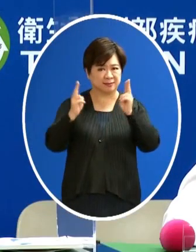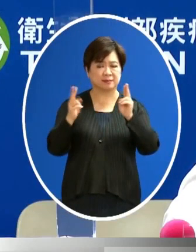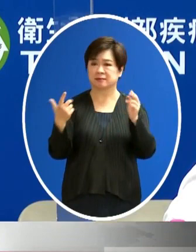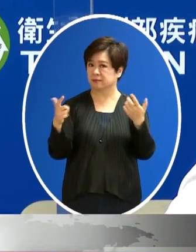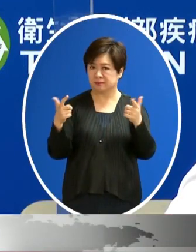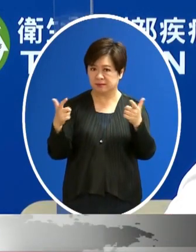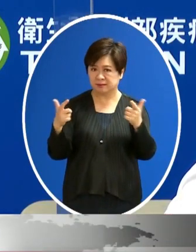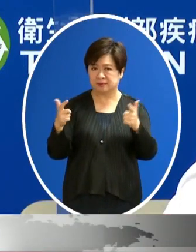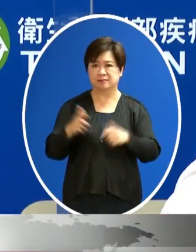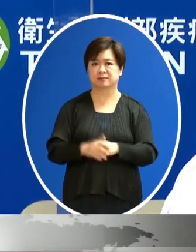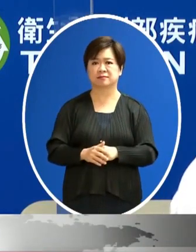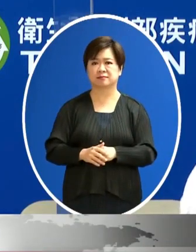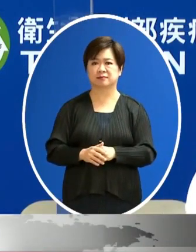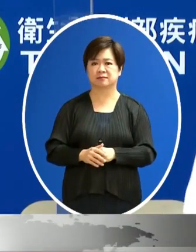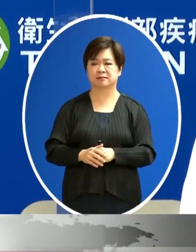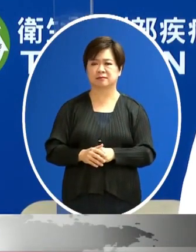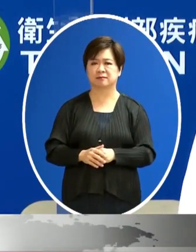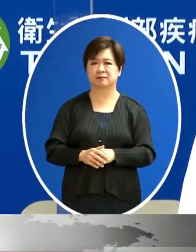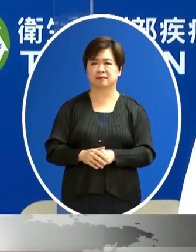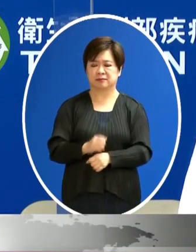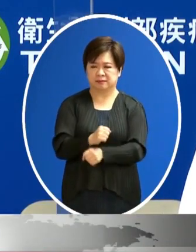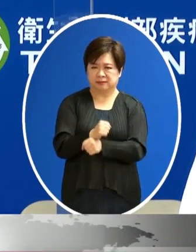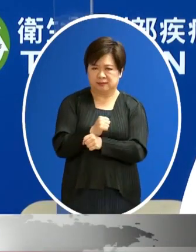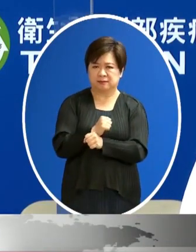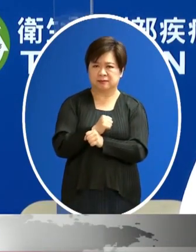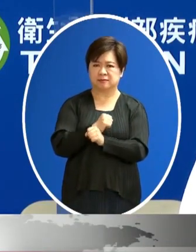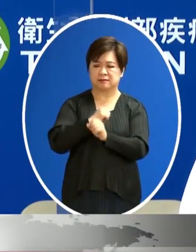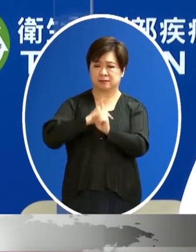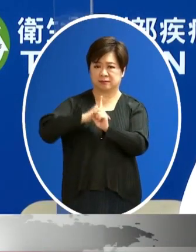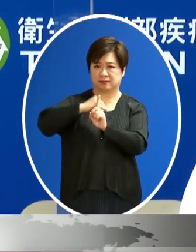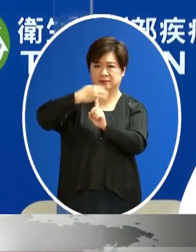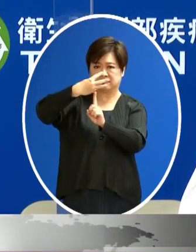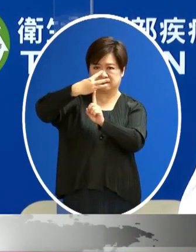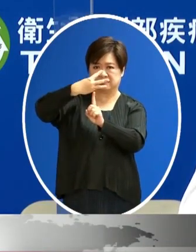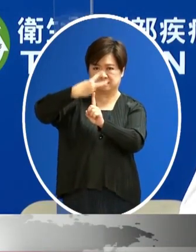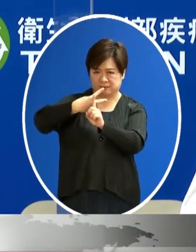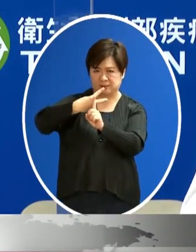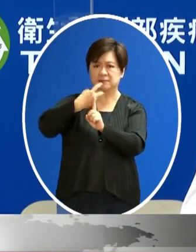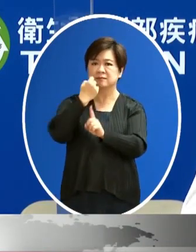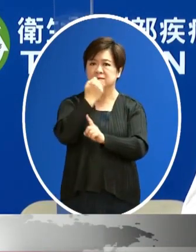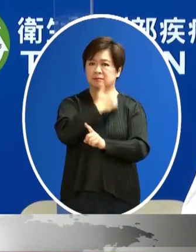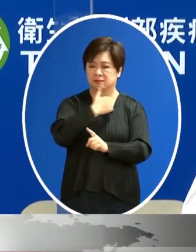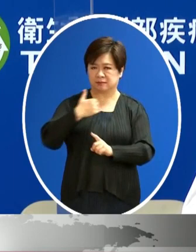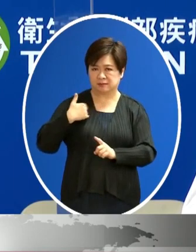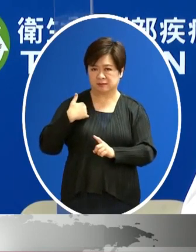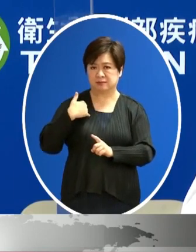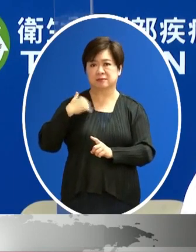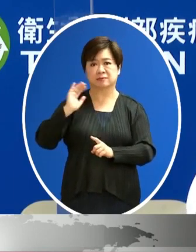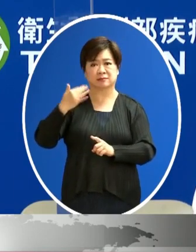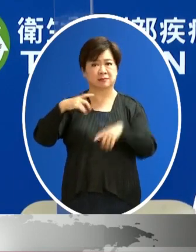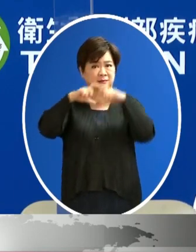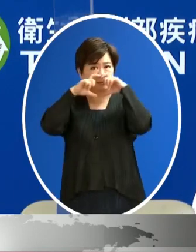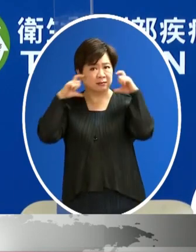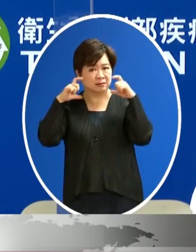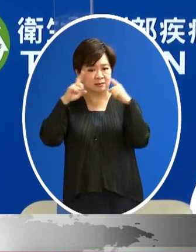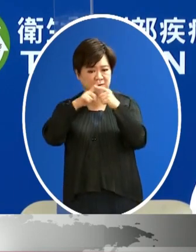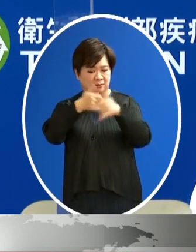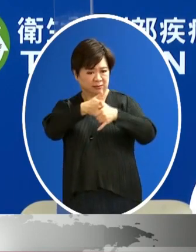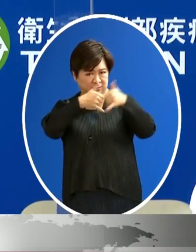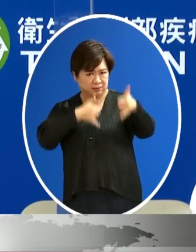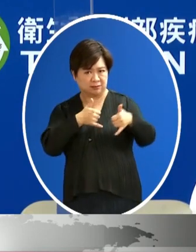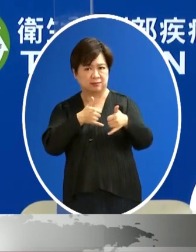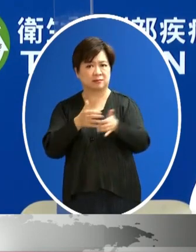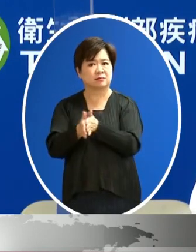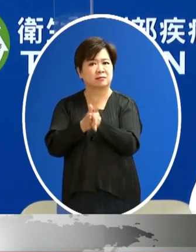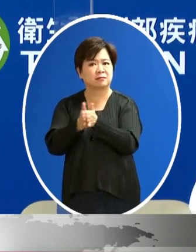Right now, we do not want to reopen. We may downgrade the alert, but face masks, social distancing, and frequent hand washing are guidelines